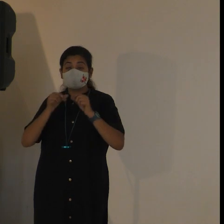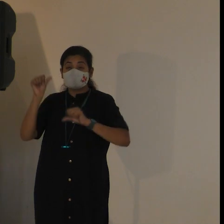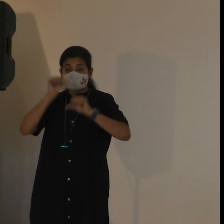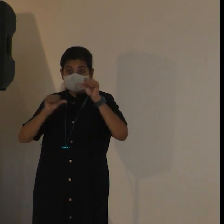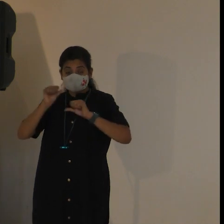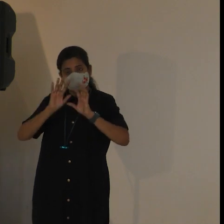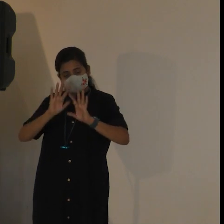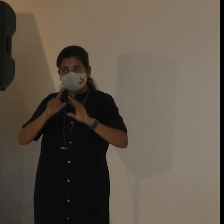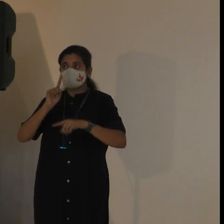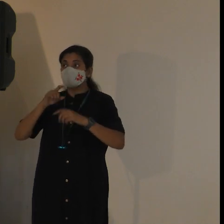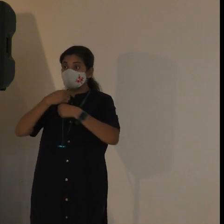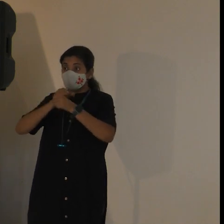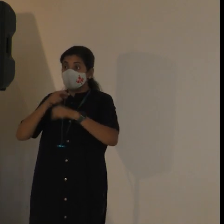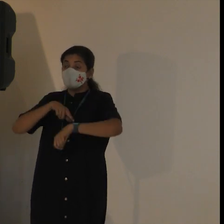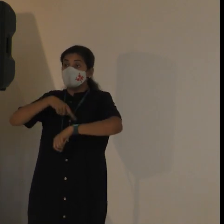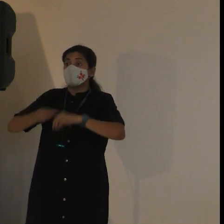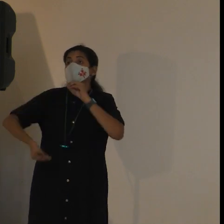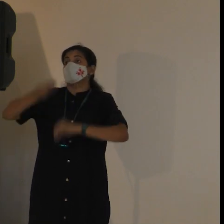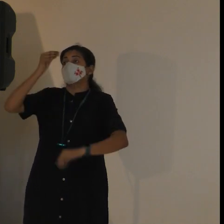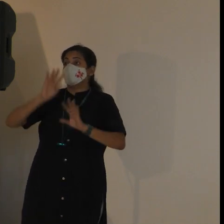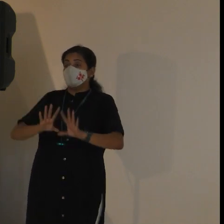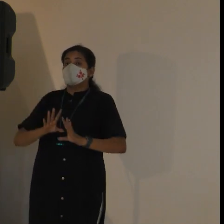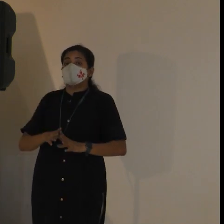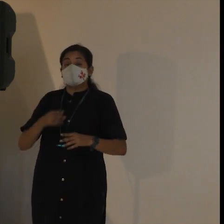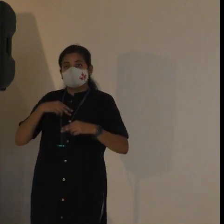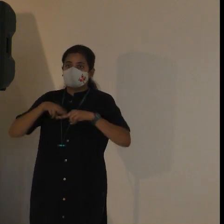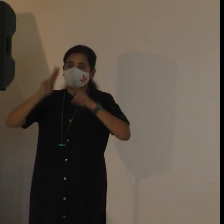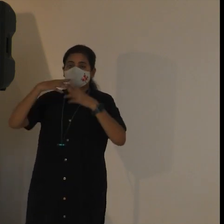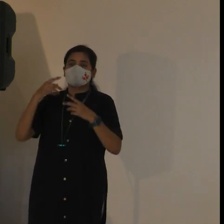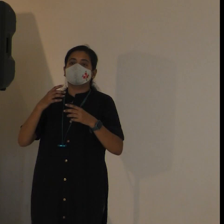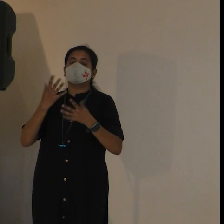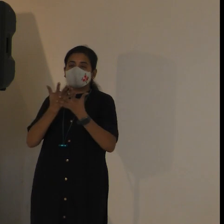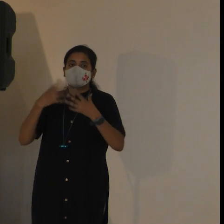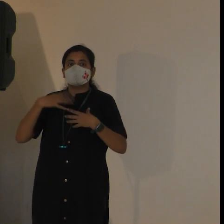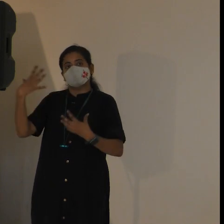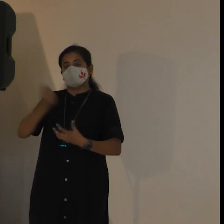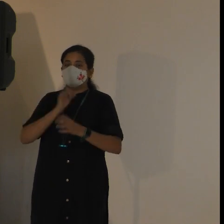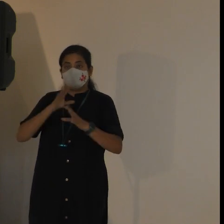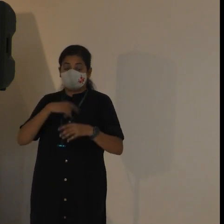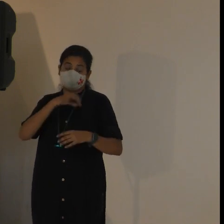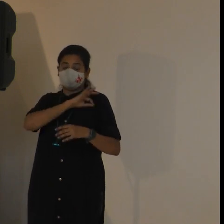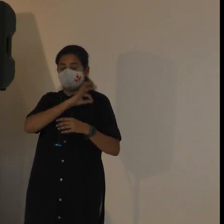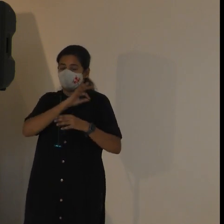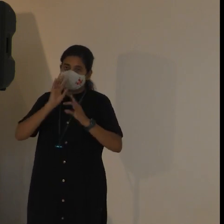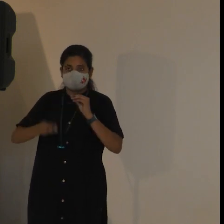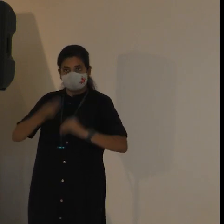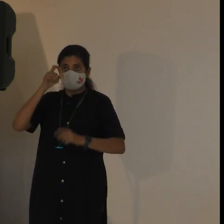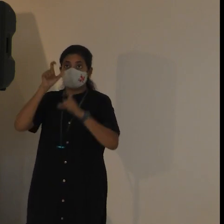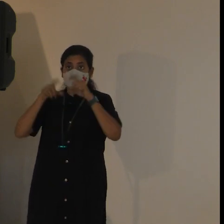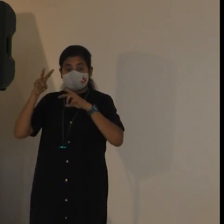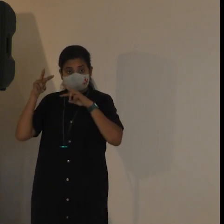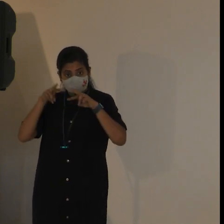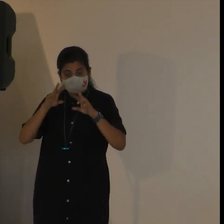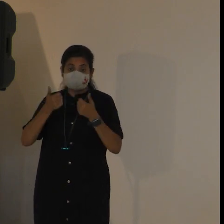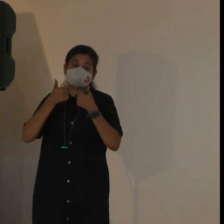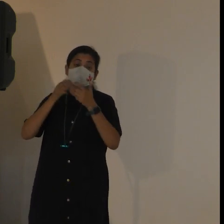research-oriented back and forth. And we always look at the final product and we love the final product, and for a lot of people, whether it is